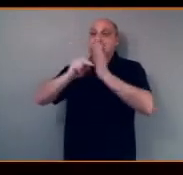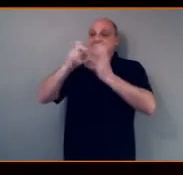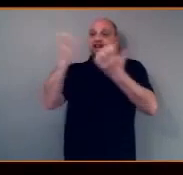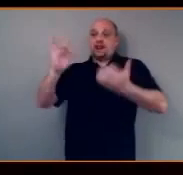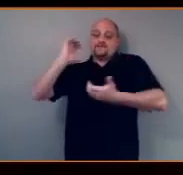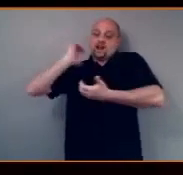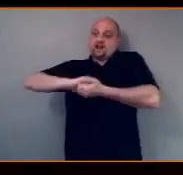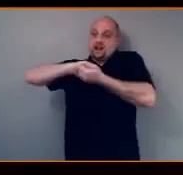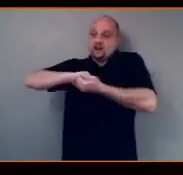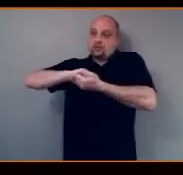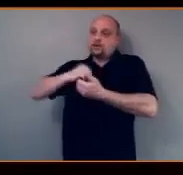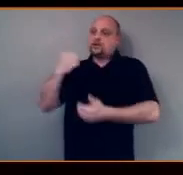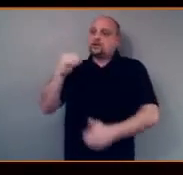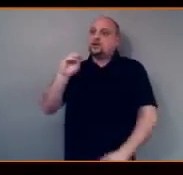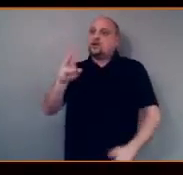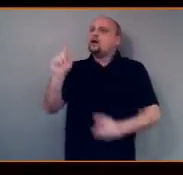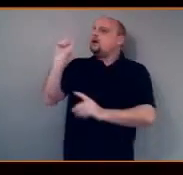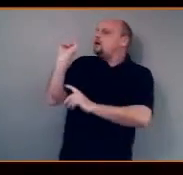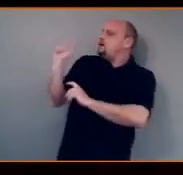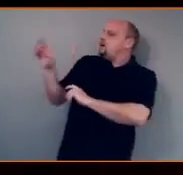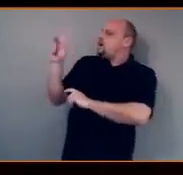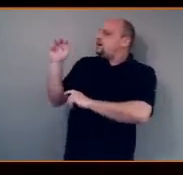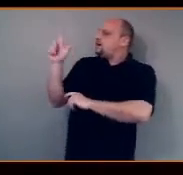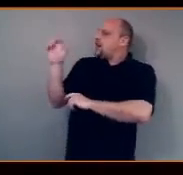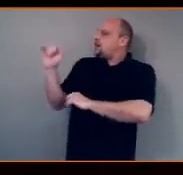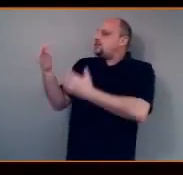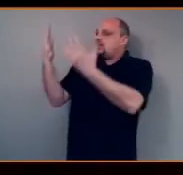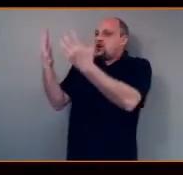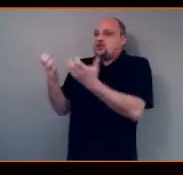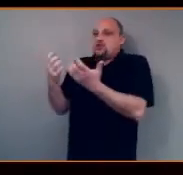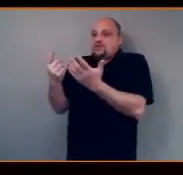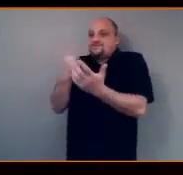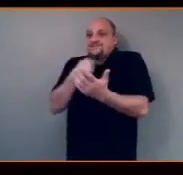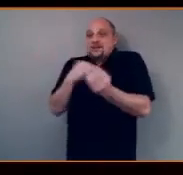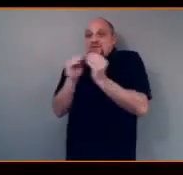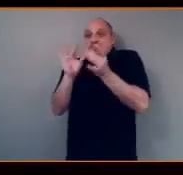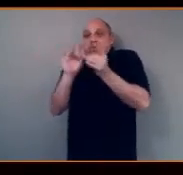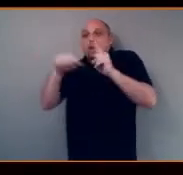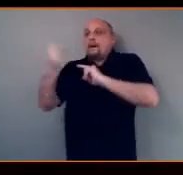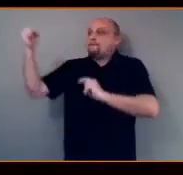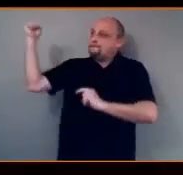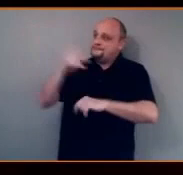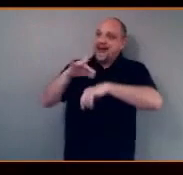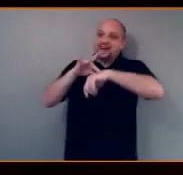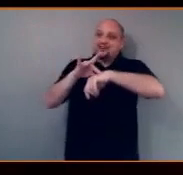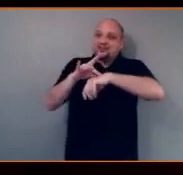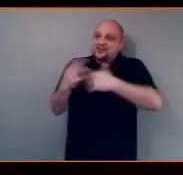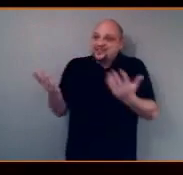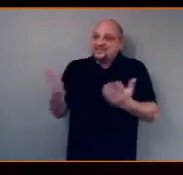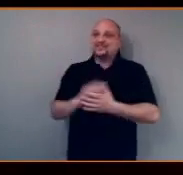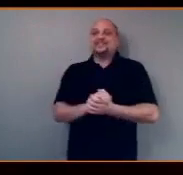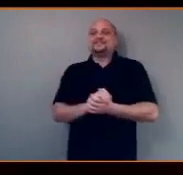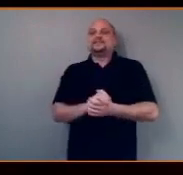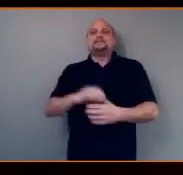inputs about getting the samples back to Earth? I mean, as the scientist. Yeah, absolutely. We're really excited about that component